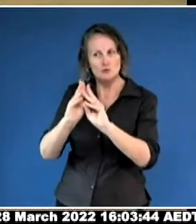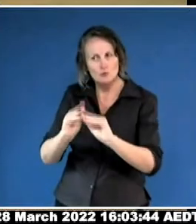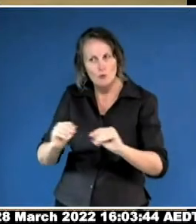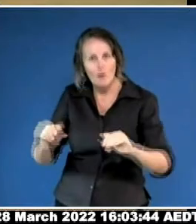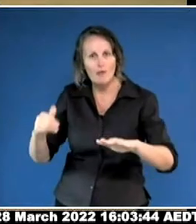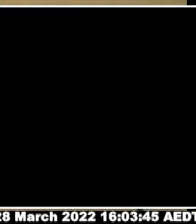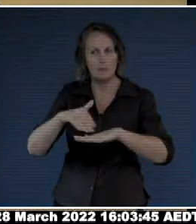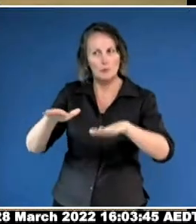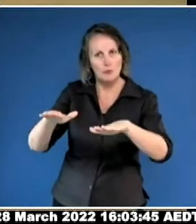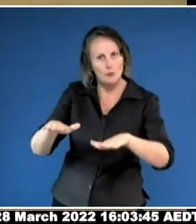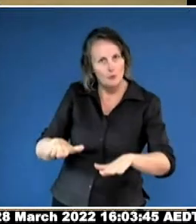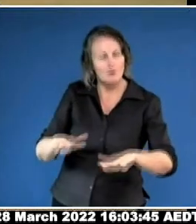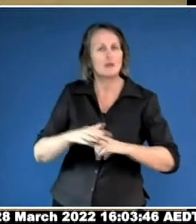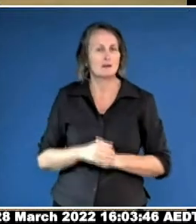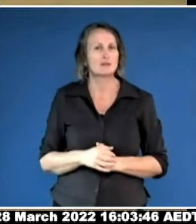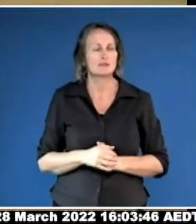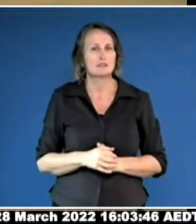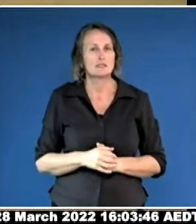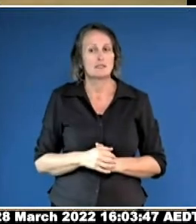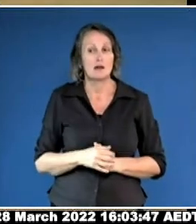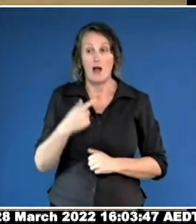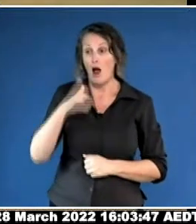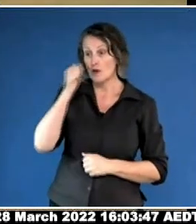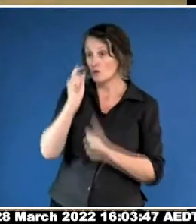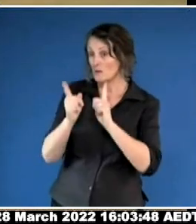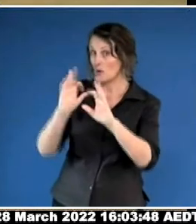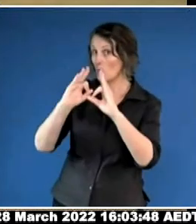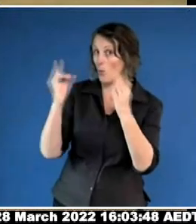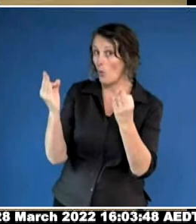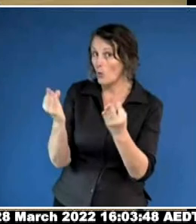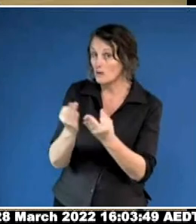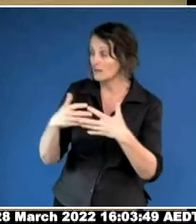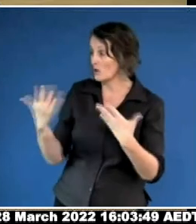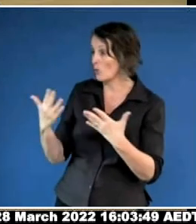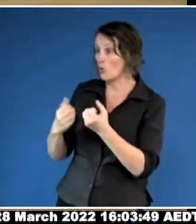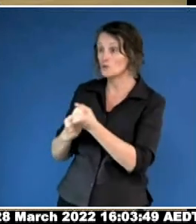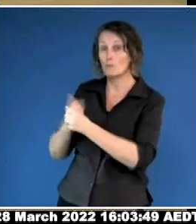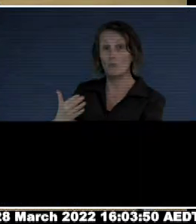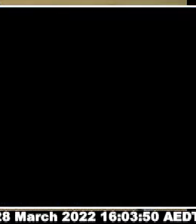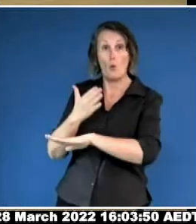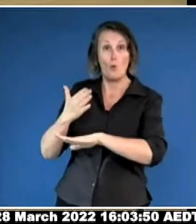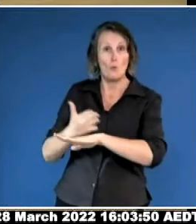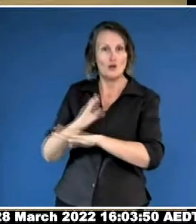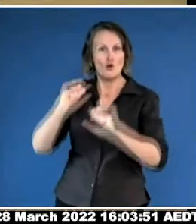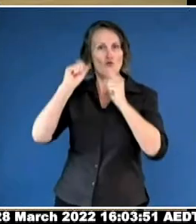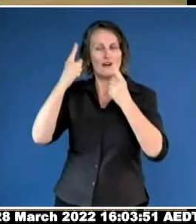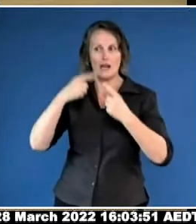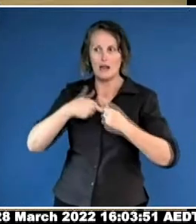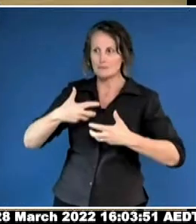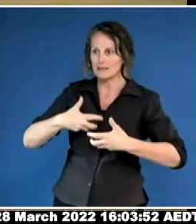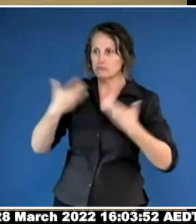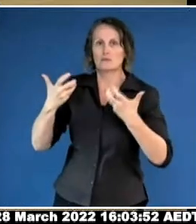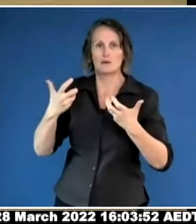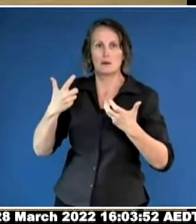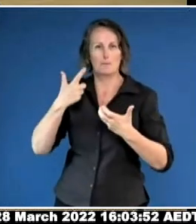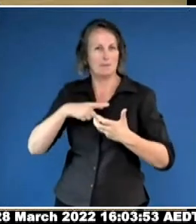I have experienced a support worker or provider not recognising a trauma response and then have taken offence, becoming defensive and